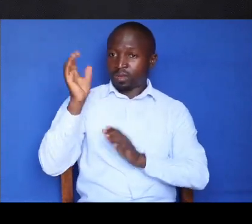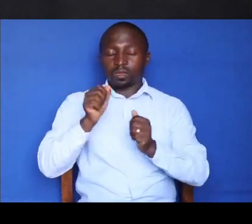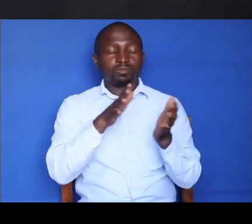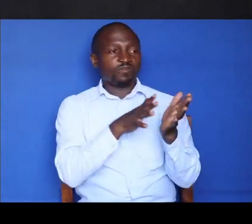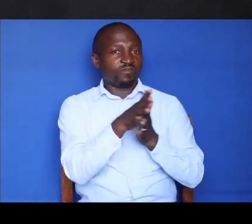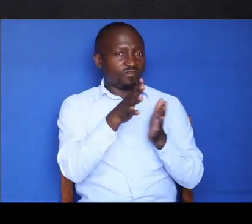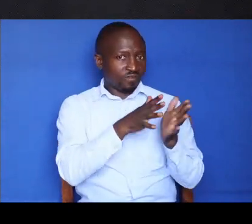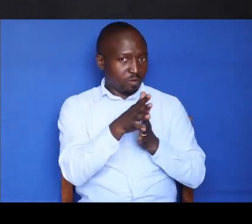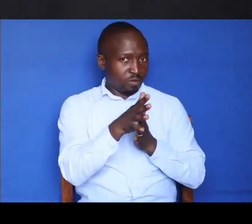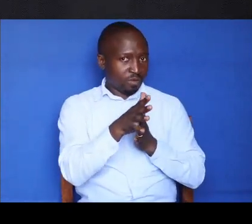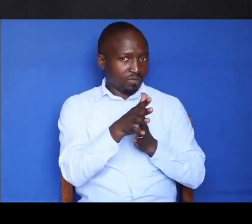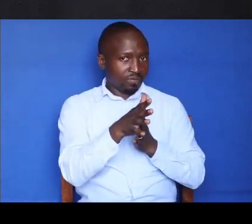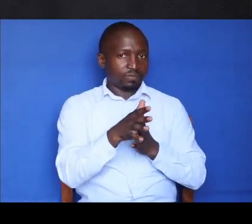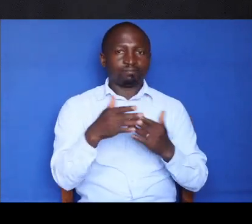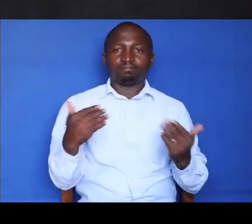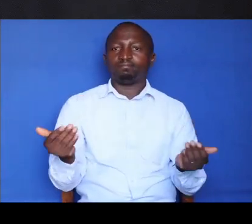should be elaborated.